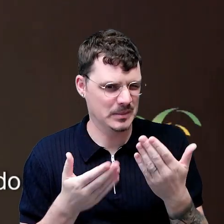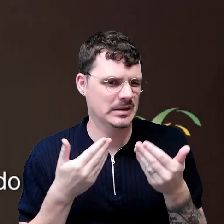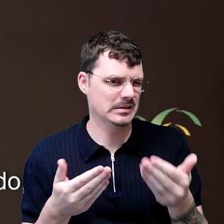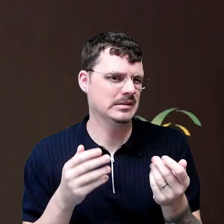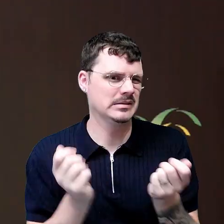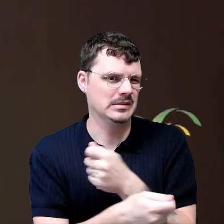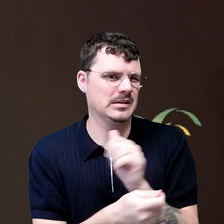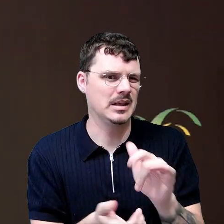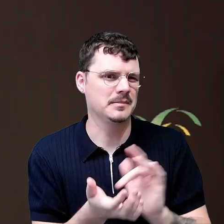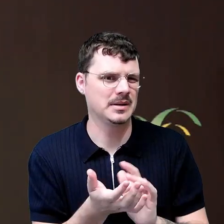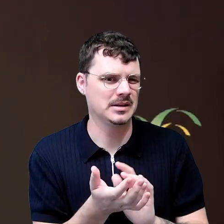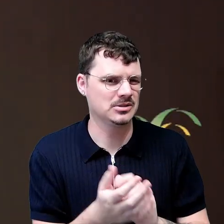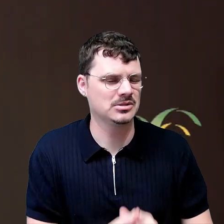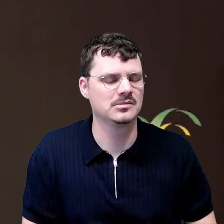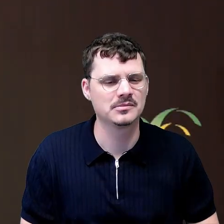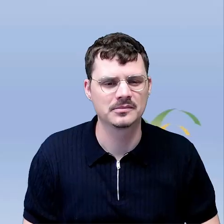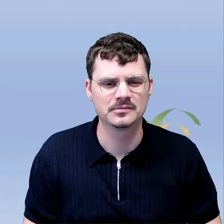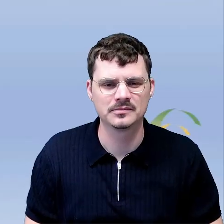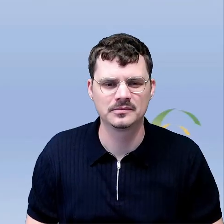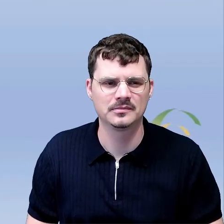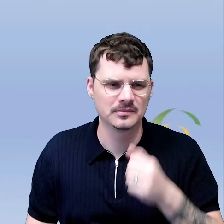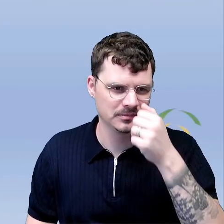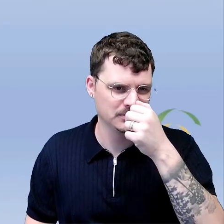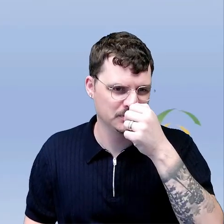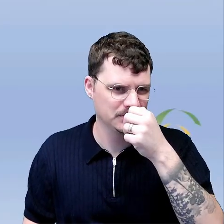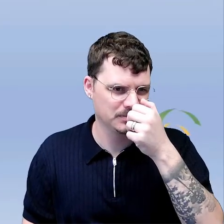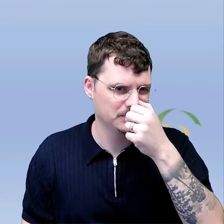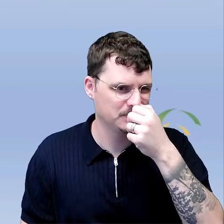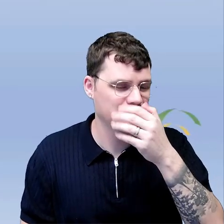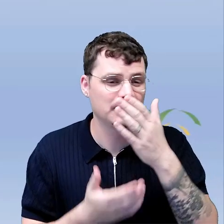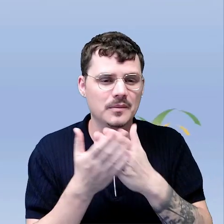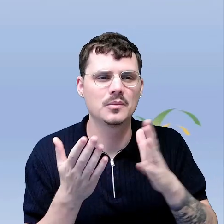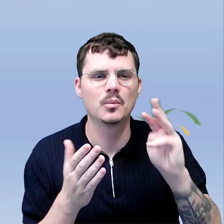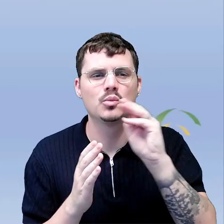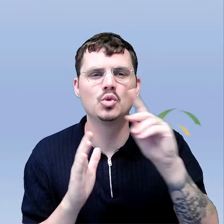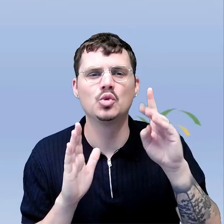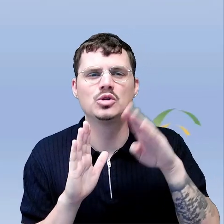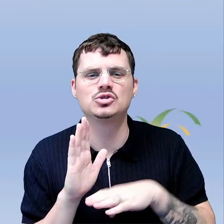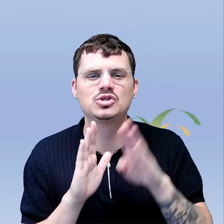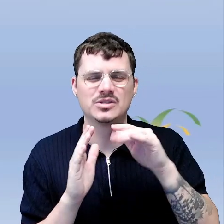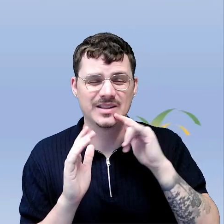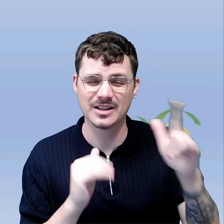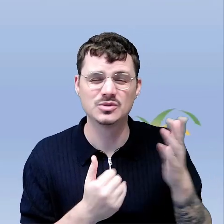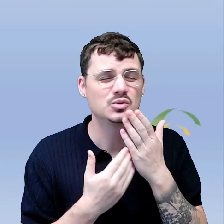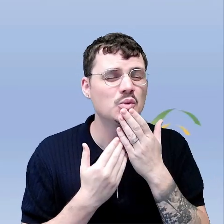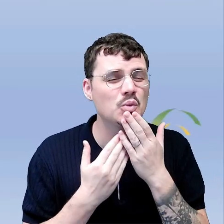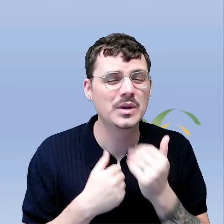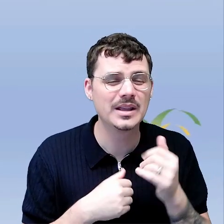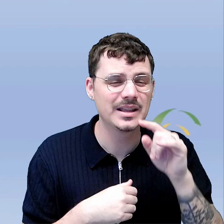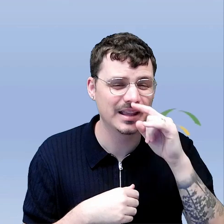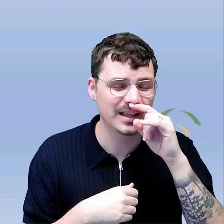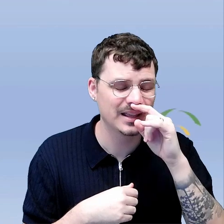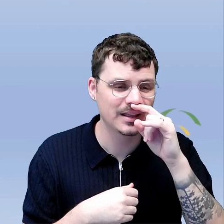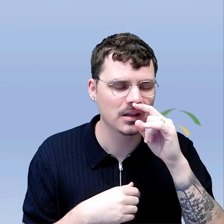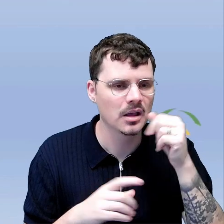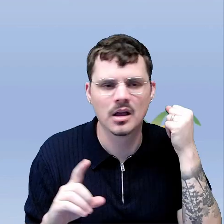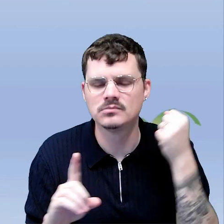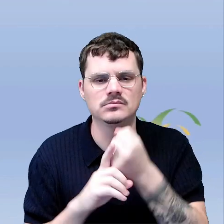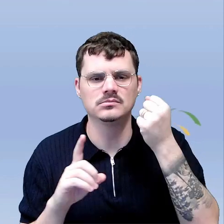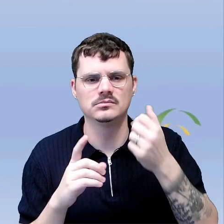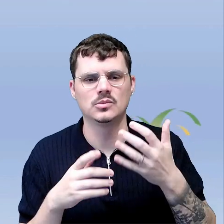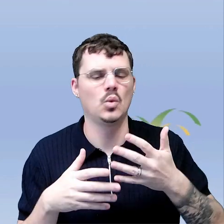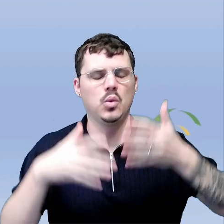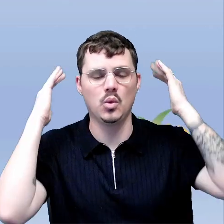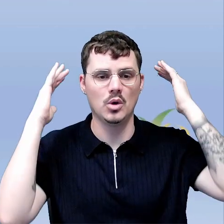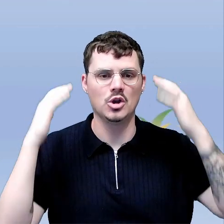things to do. Might be. And causing intense mood changes. This sweet little kid was suddenly